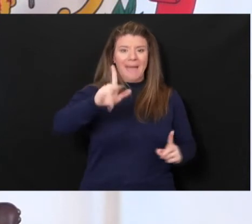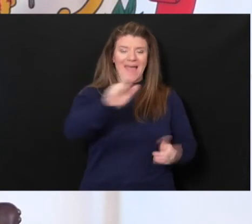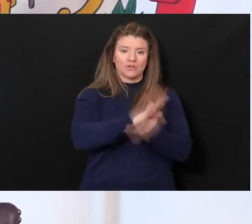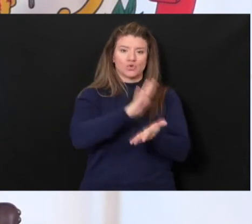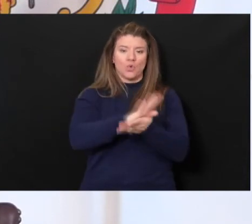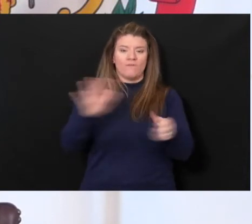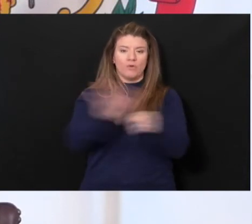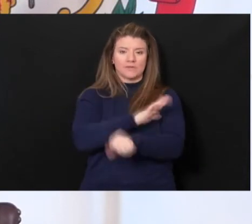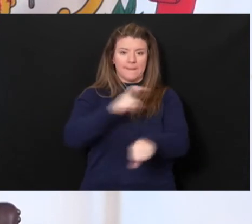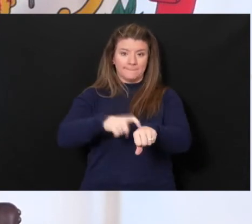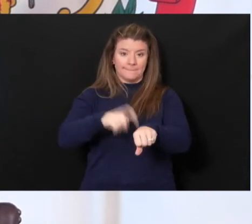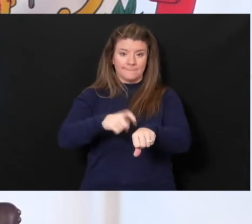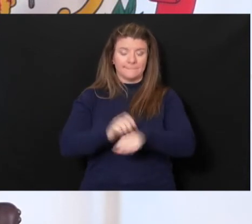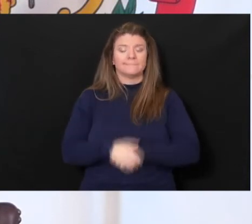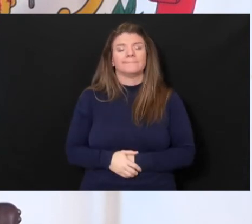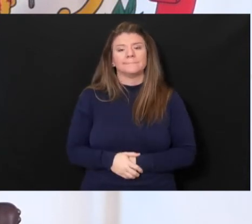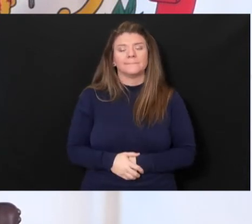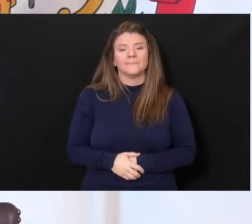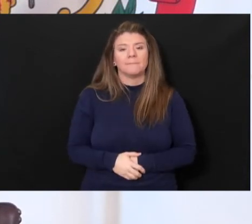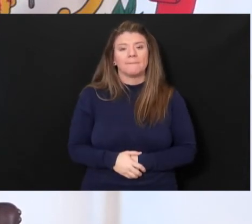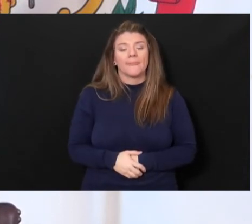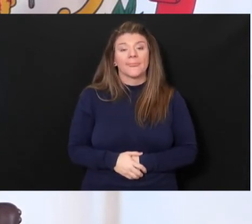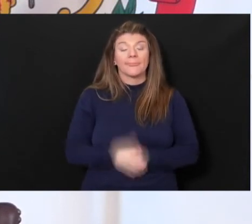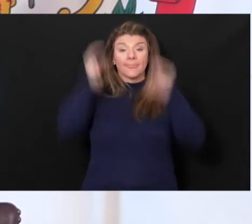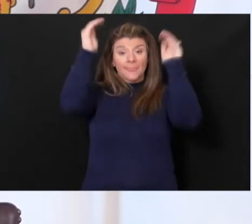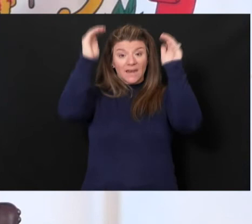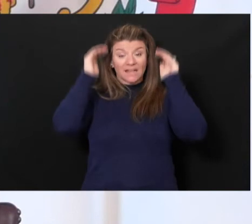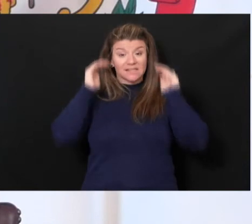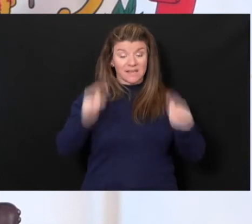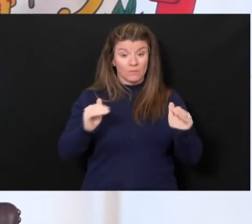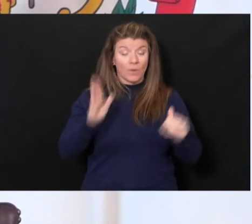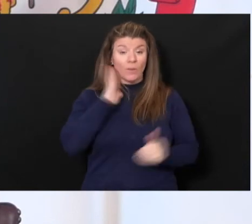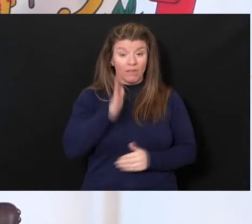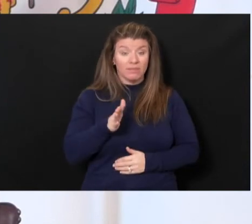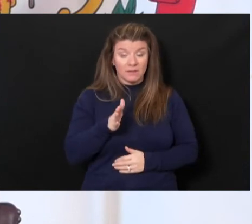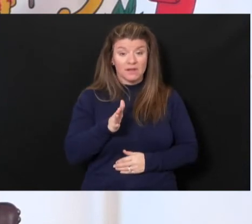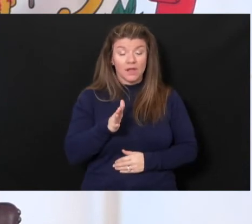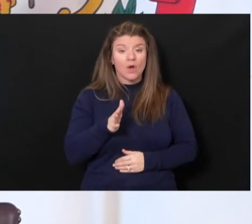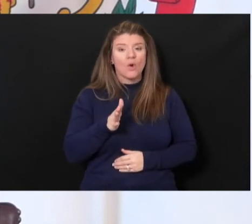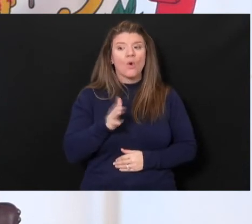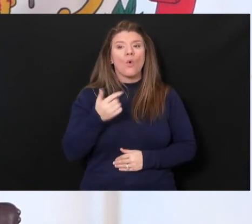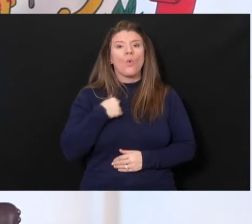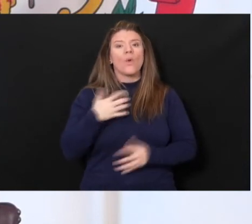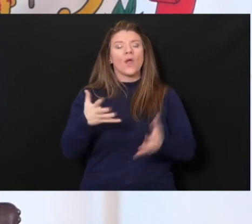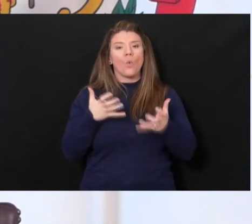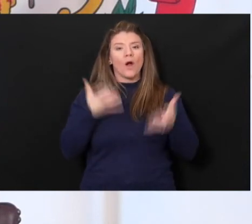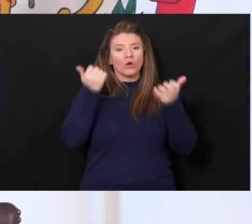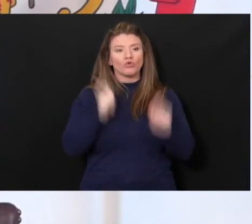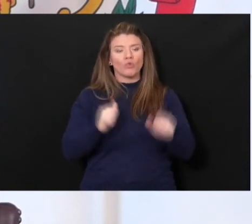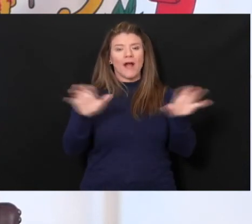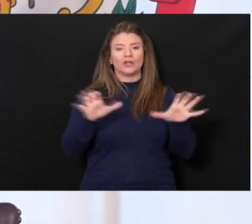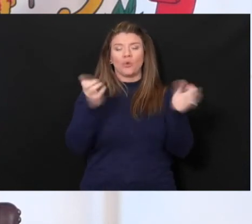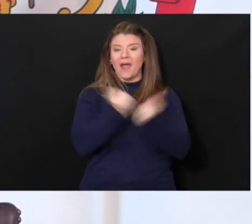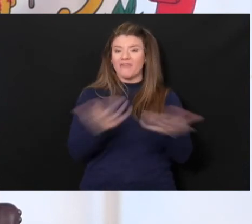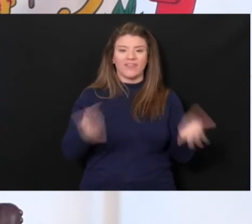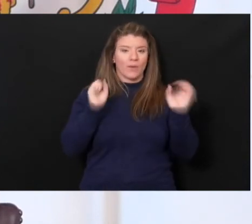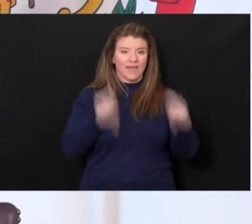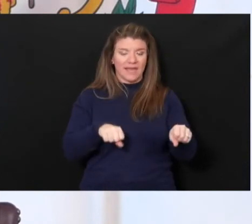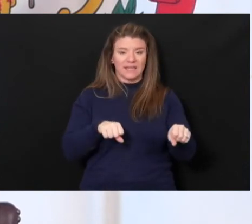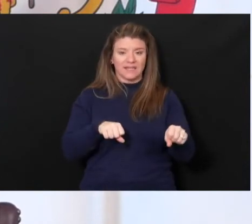time. Now, the next thing right behind it is we absolutely want to try to do any and everything we